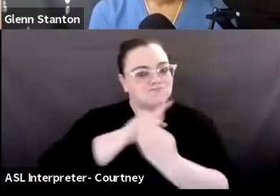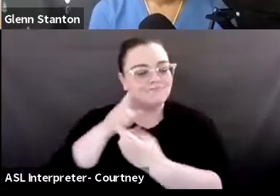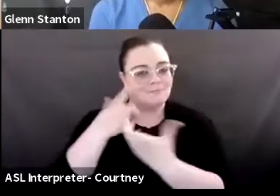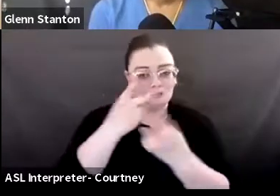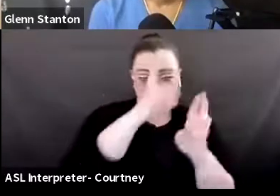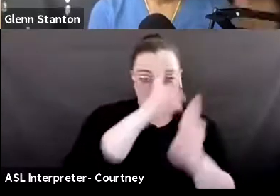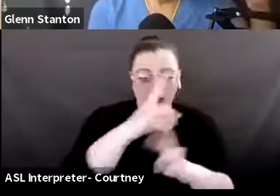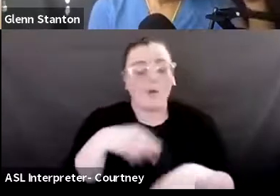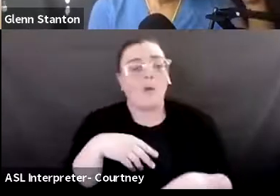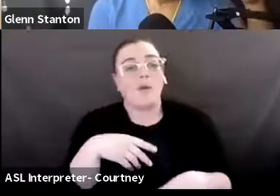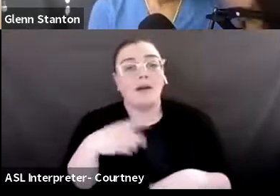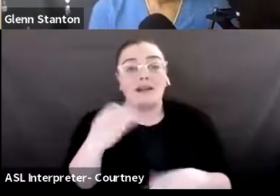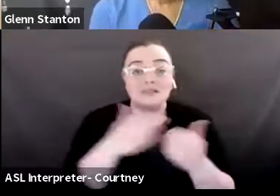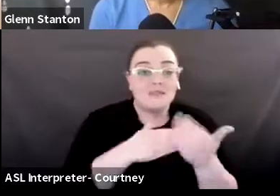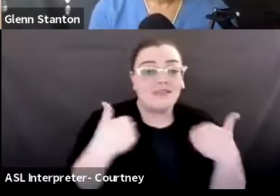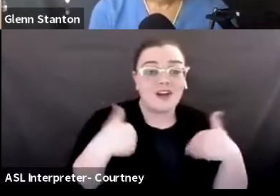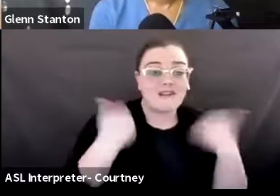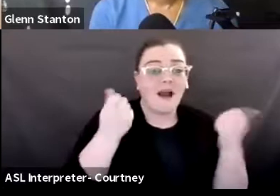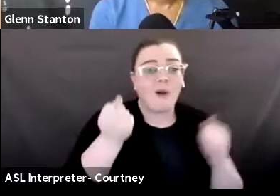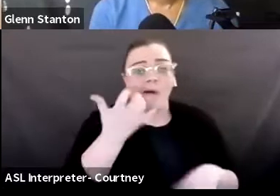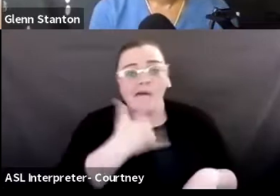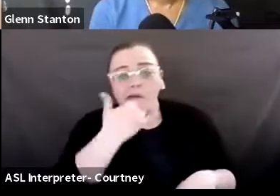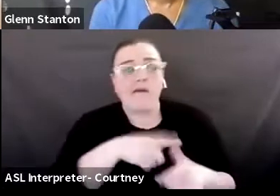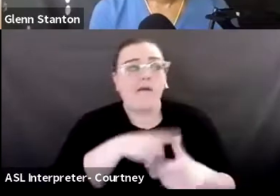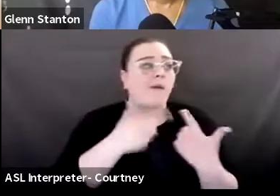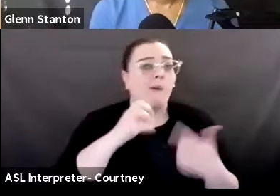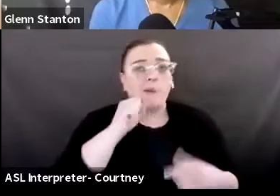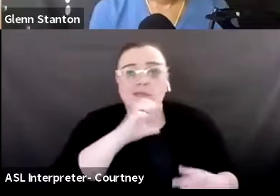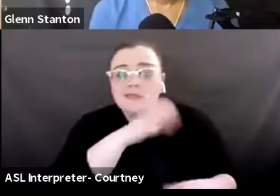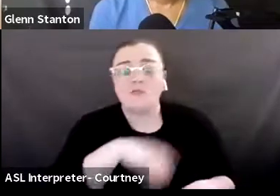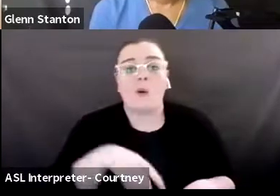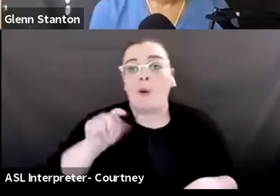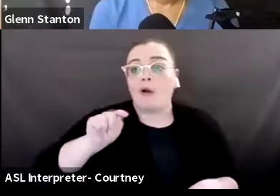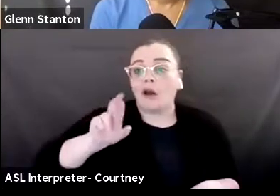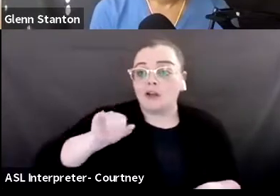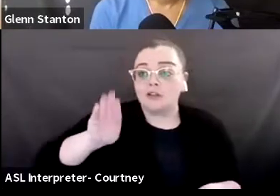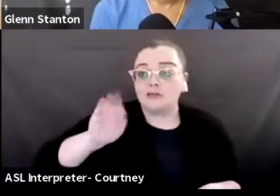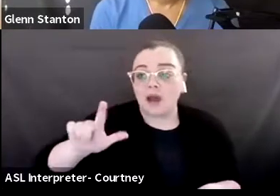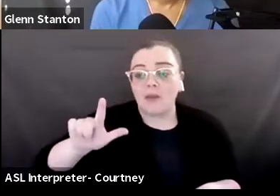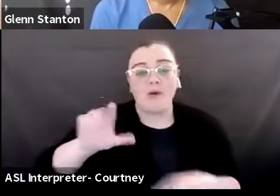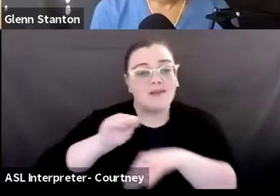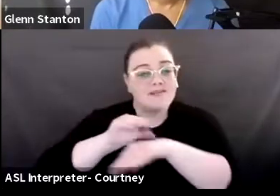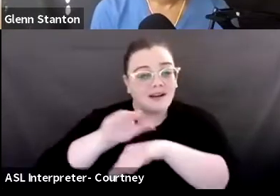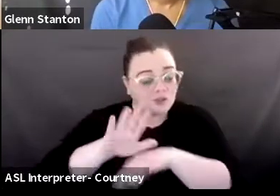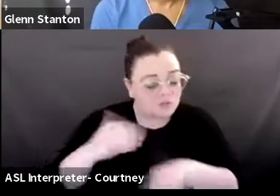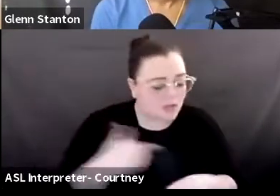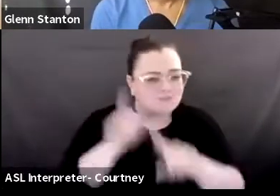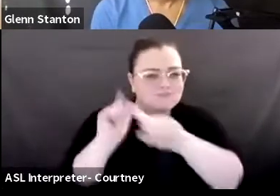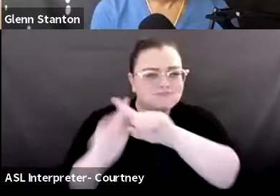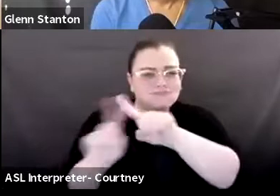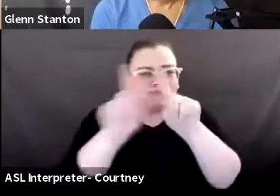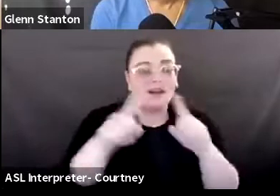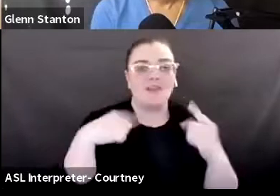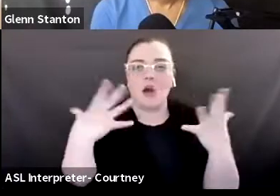they were an elder, or if they were a child, or if they were a tribal council member. They wanted to see that I was treating each one of them with the